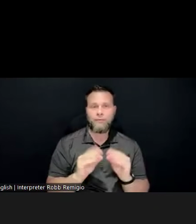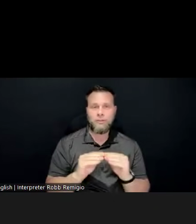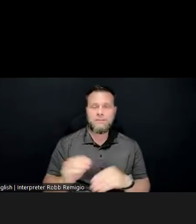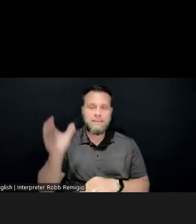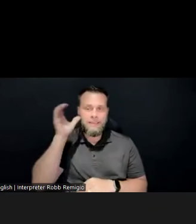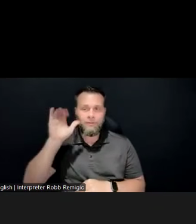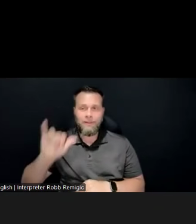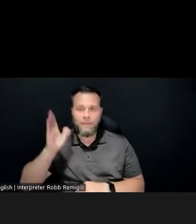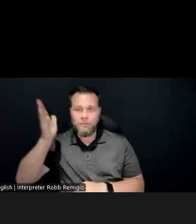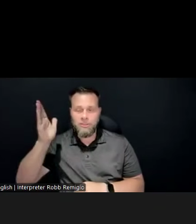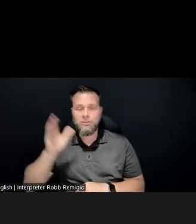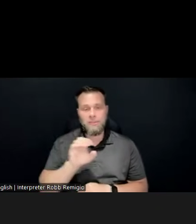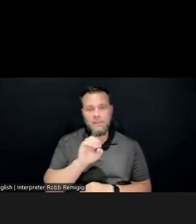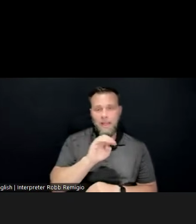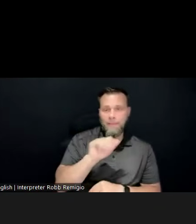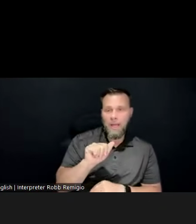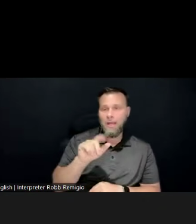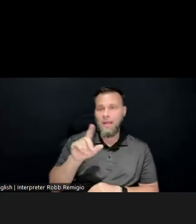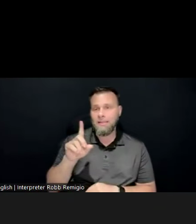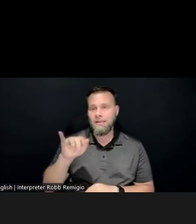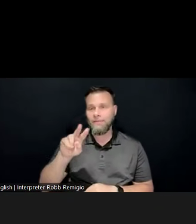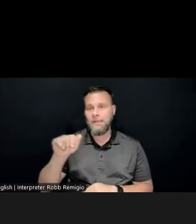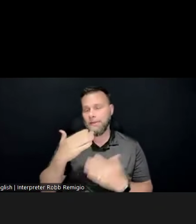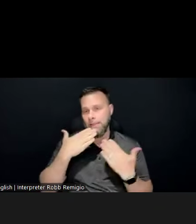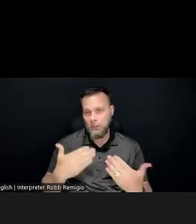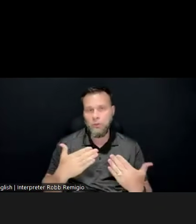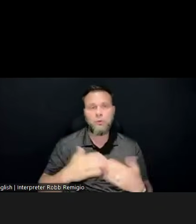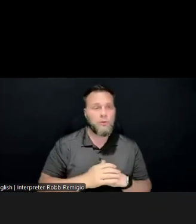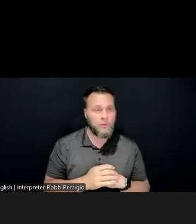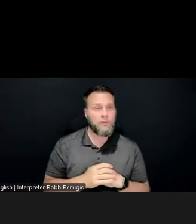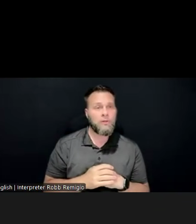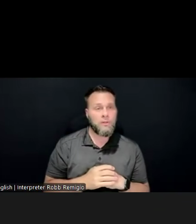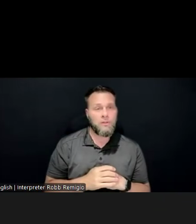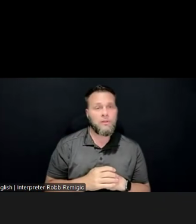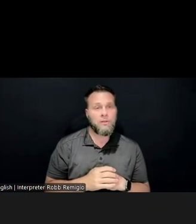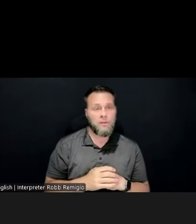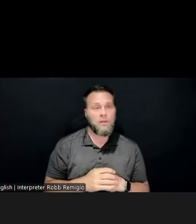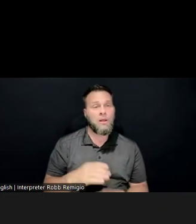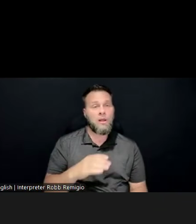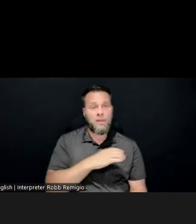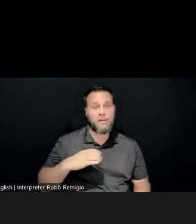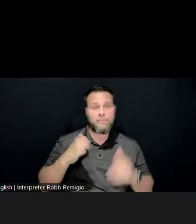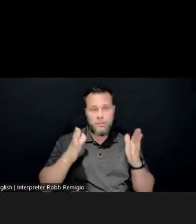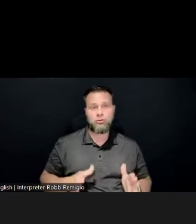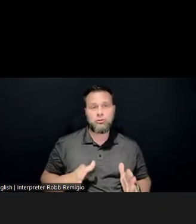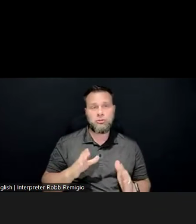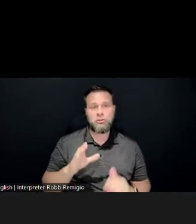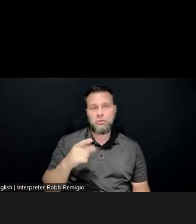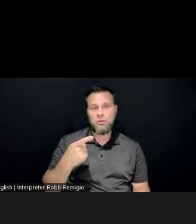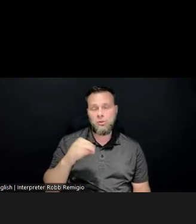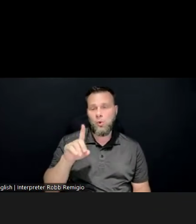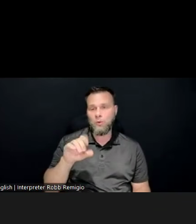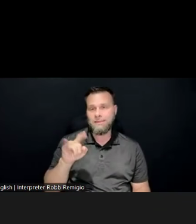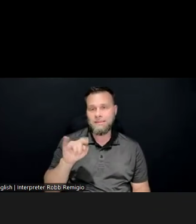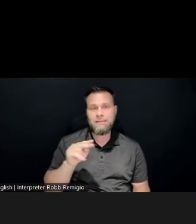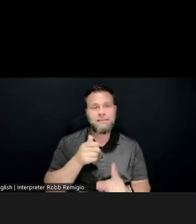Davina and Emma. Commissioner Goldstein offered a thought in his presentation, which was that data